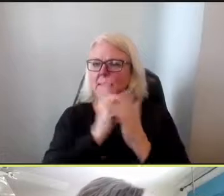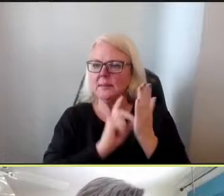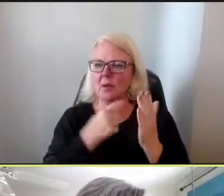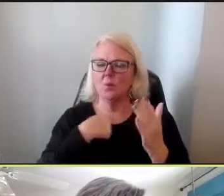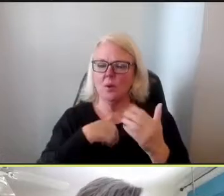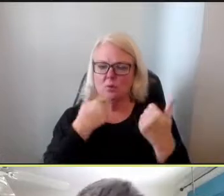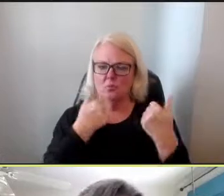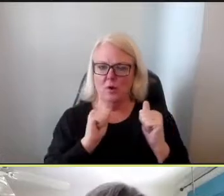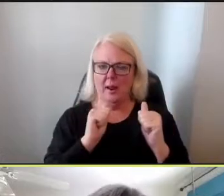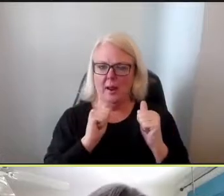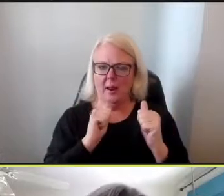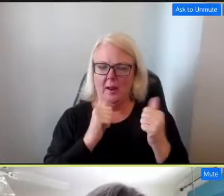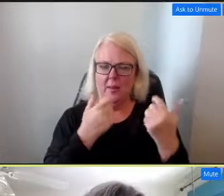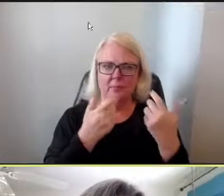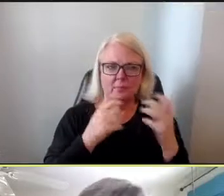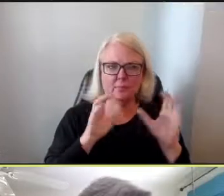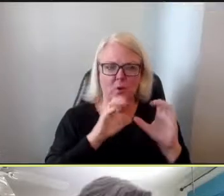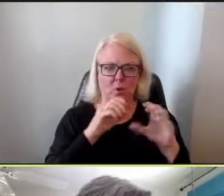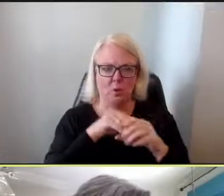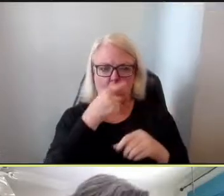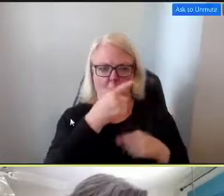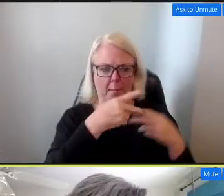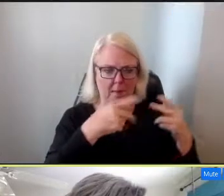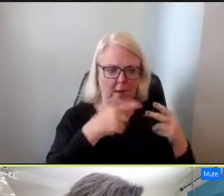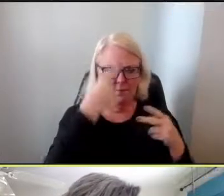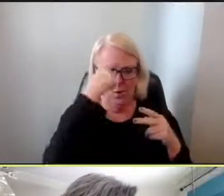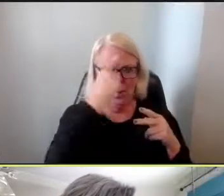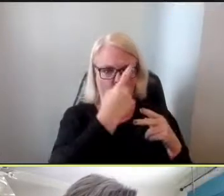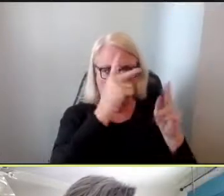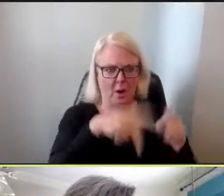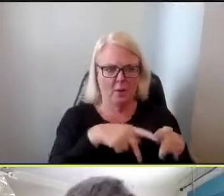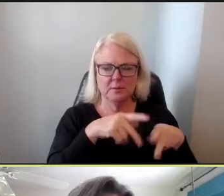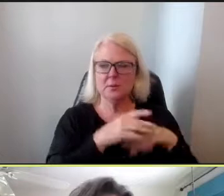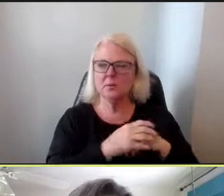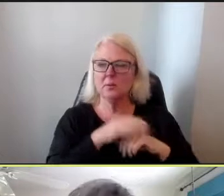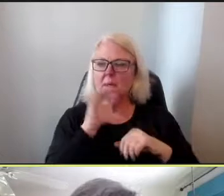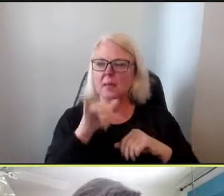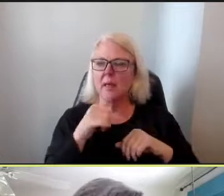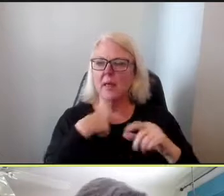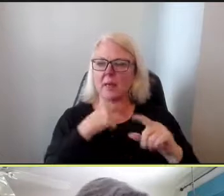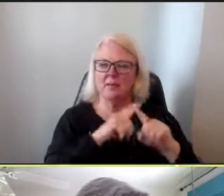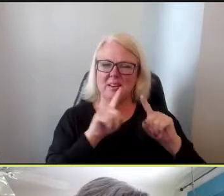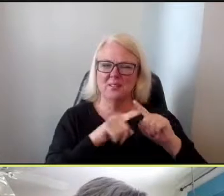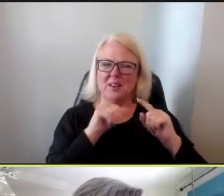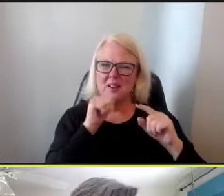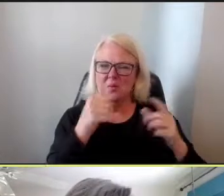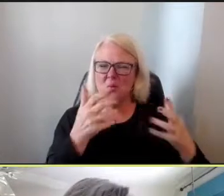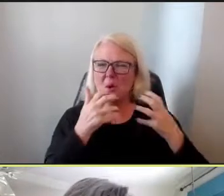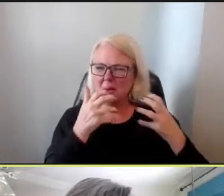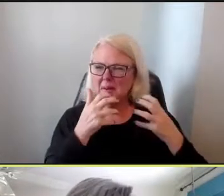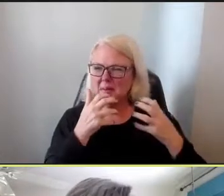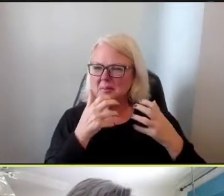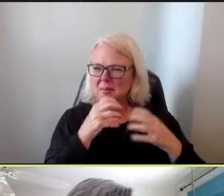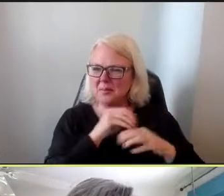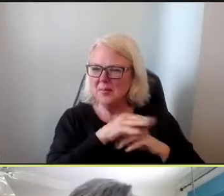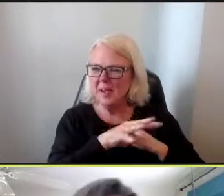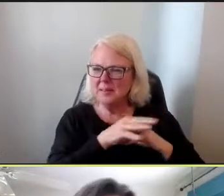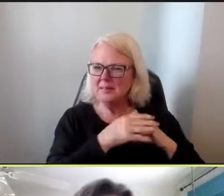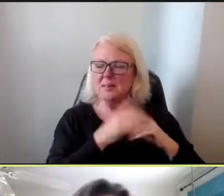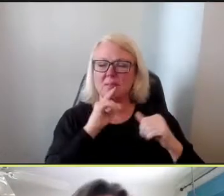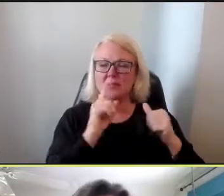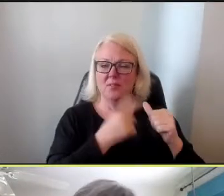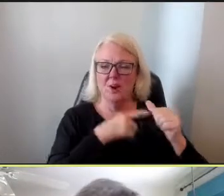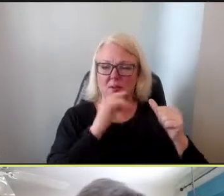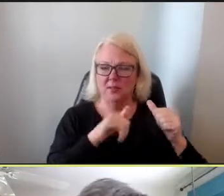trying to rejigger it in one place for one person. That has a number of unwanted effects. First,